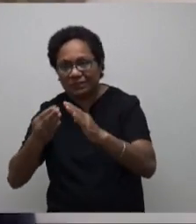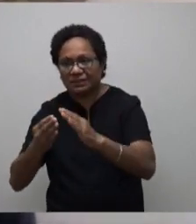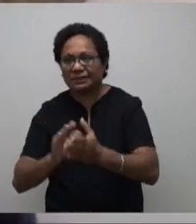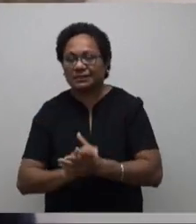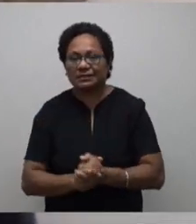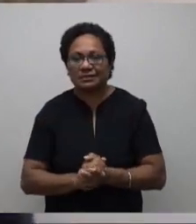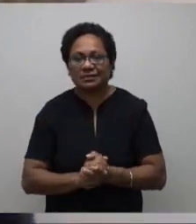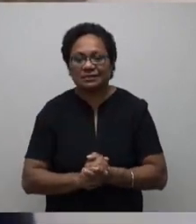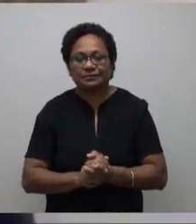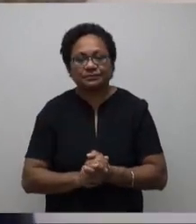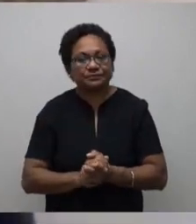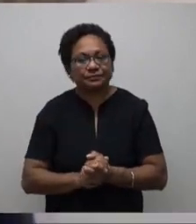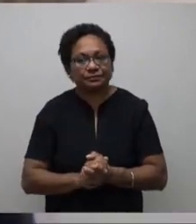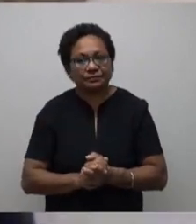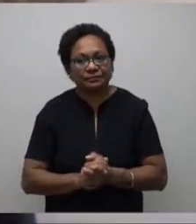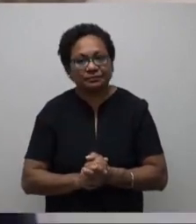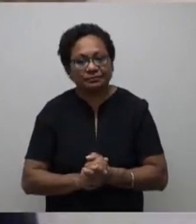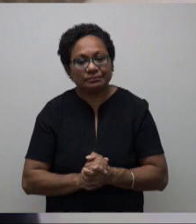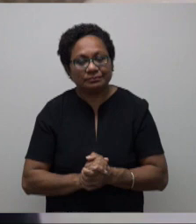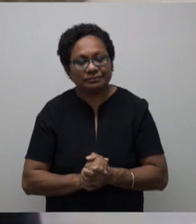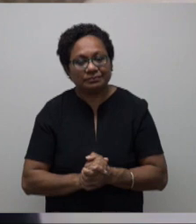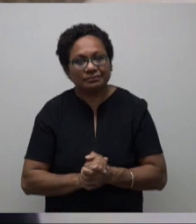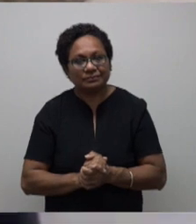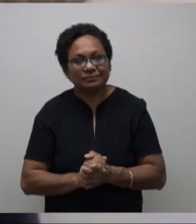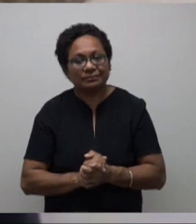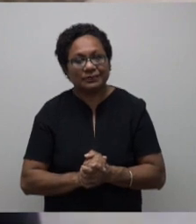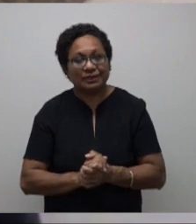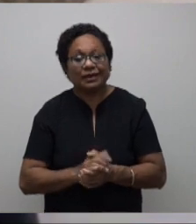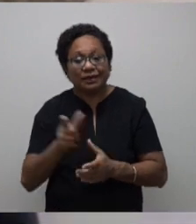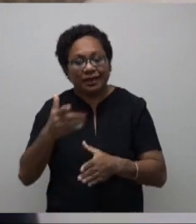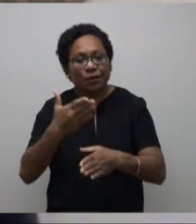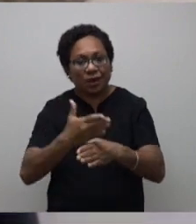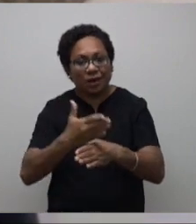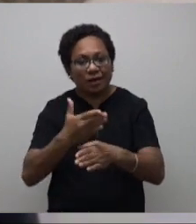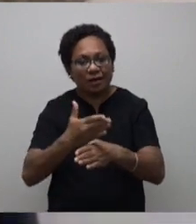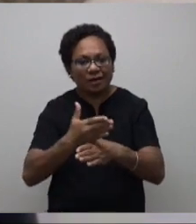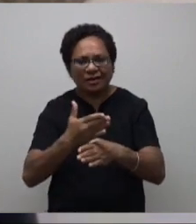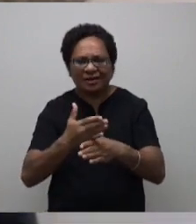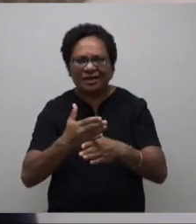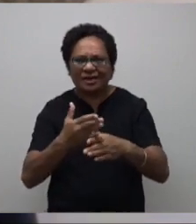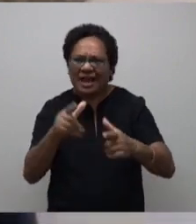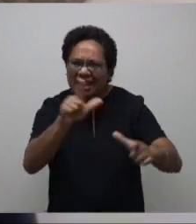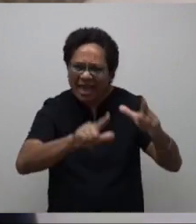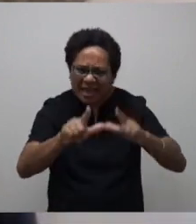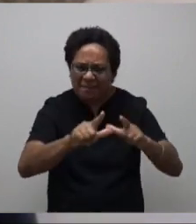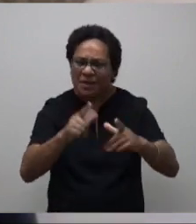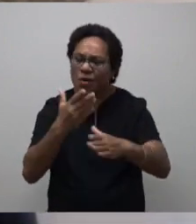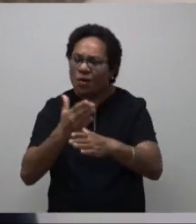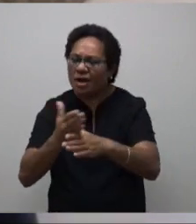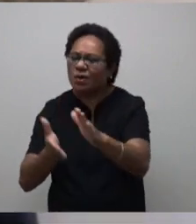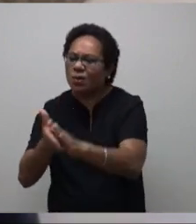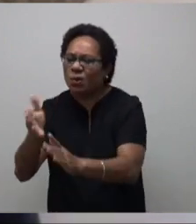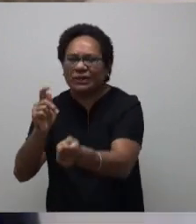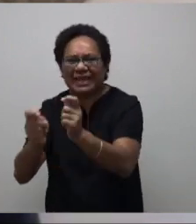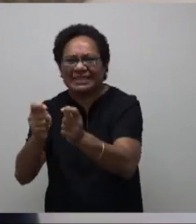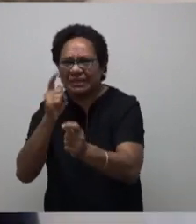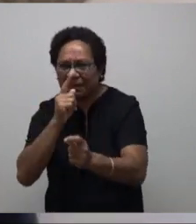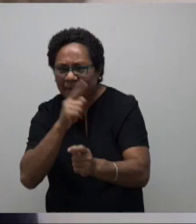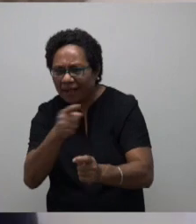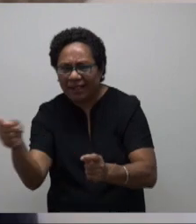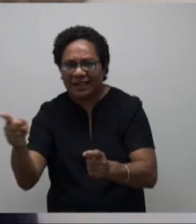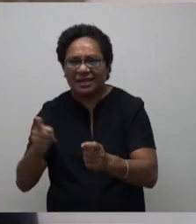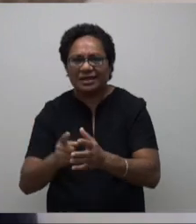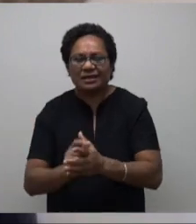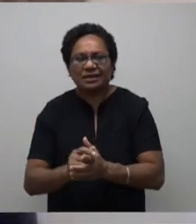conducting swabbing of suspected cases at all hours of the day, working in laboratories, or coordinating the response to